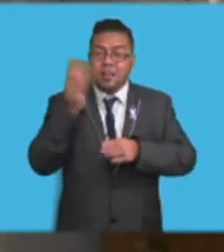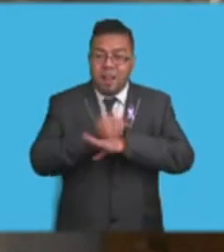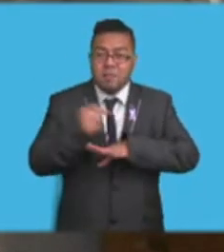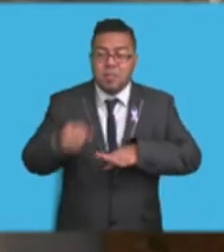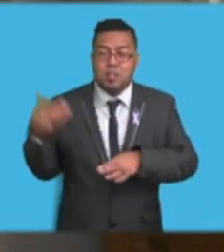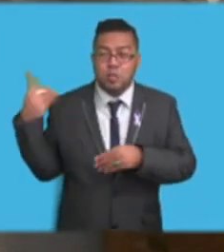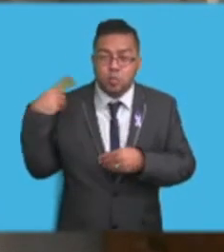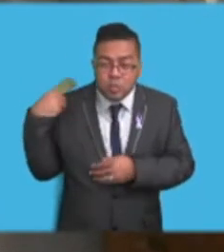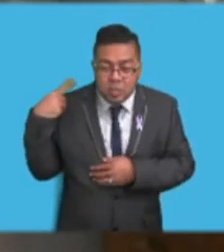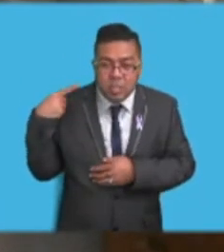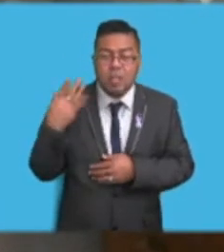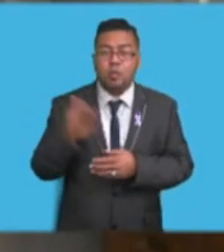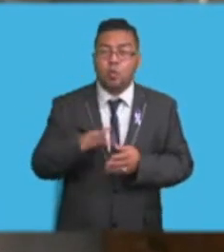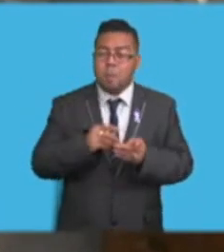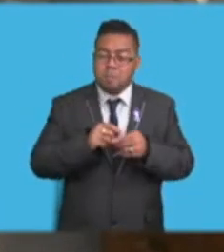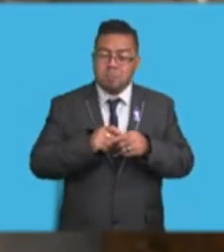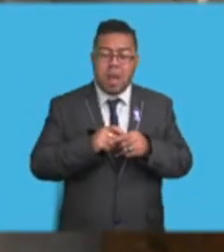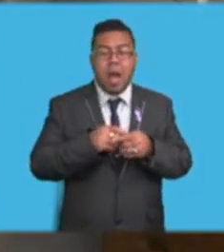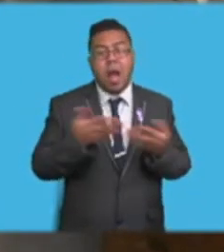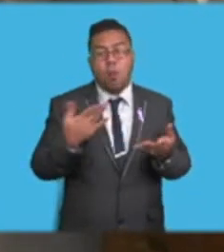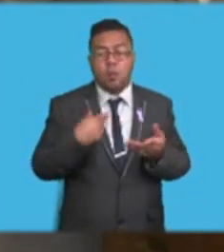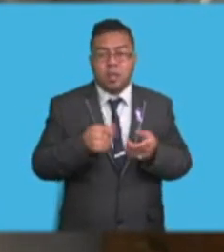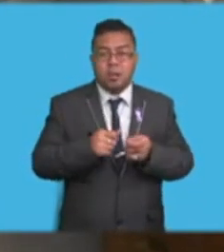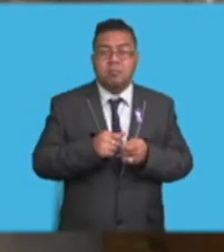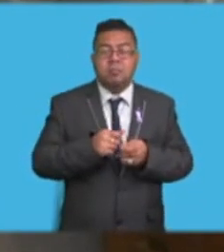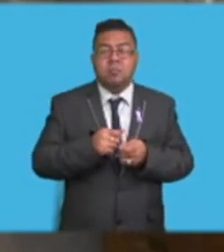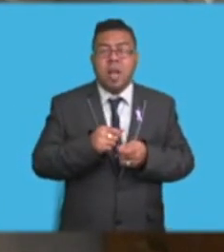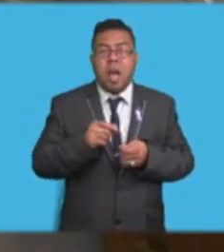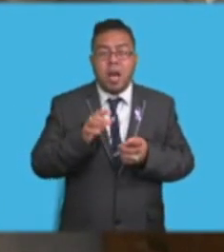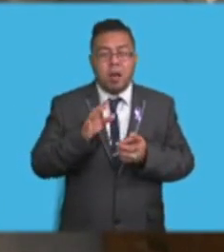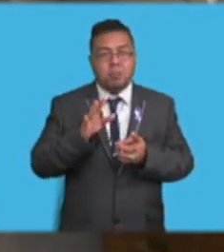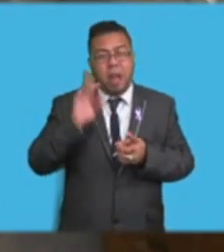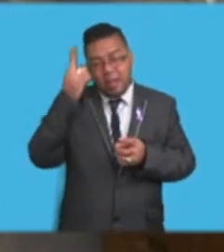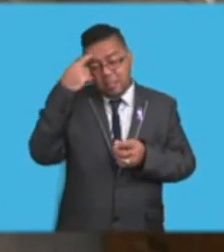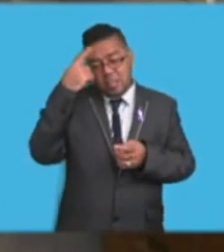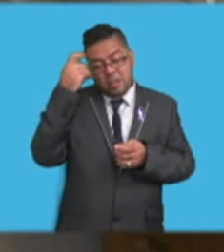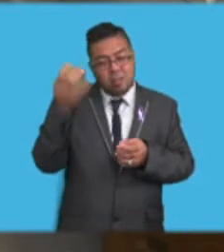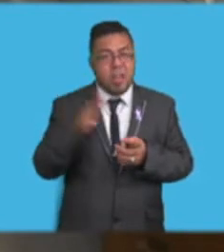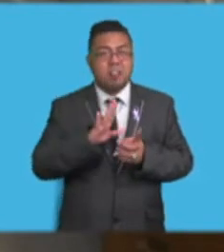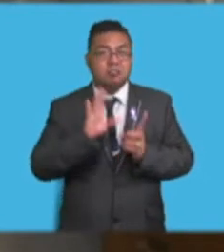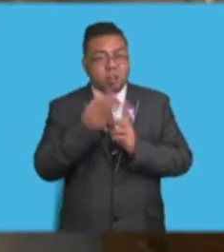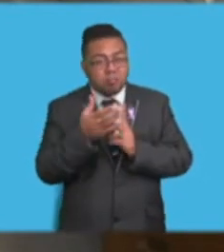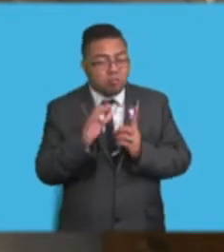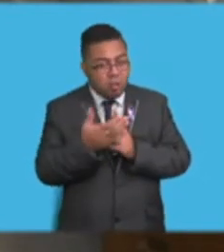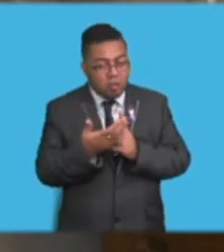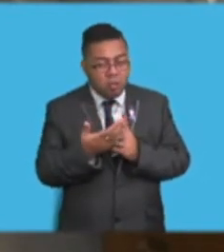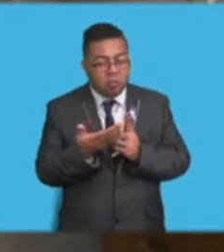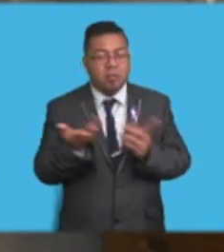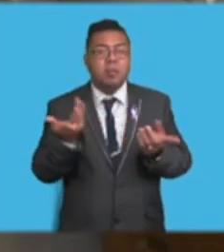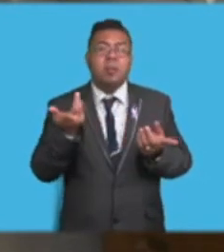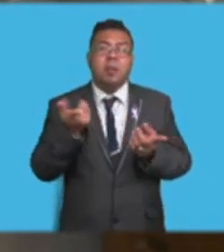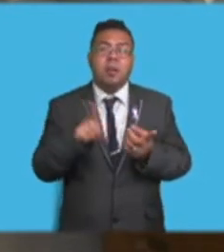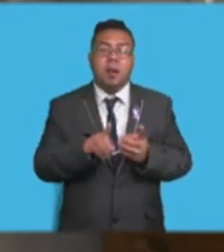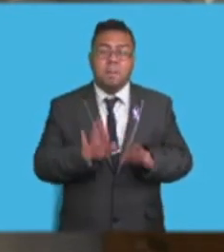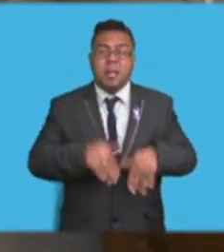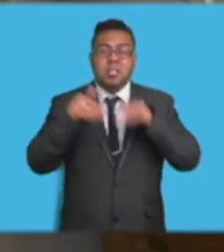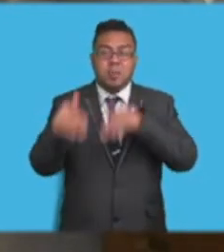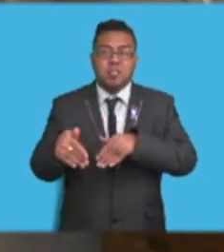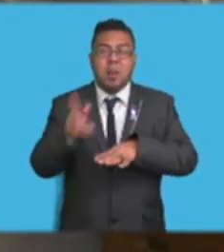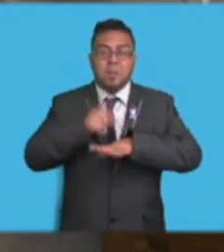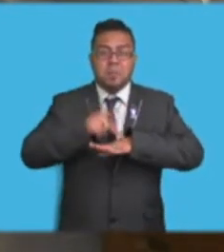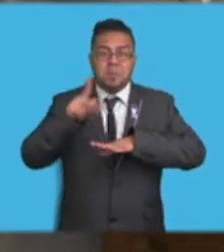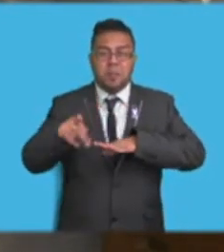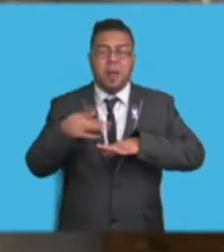measures to accelerate equality, stereotype and culture, prostitution and trafficking, participation in public and political